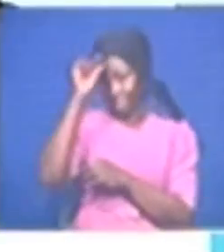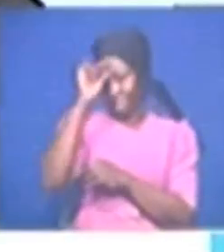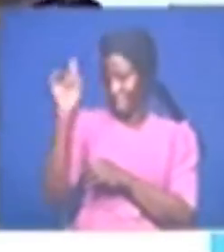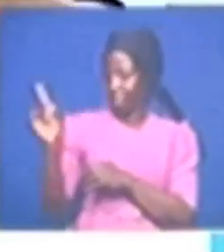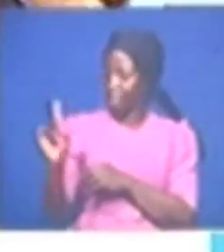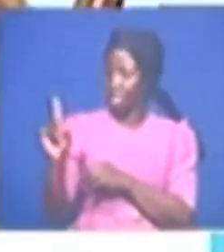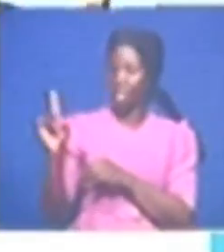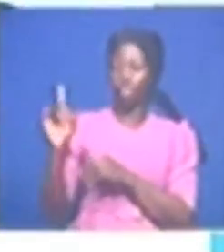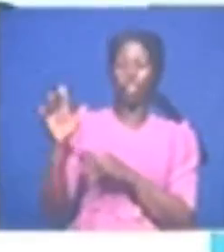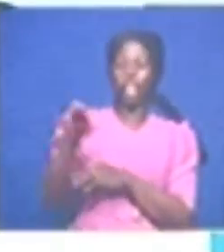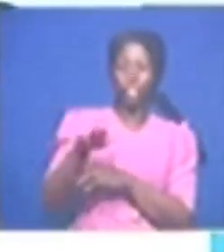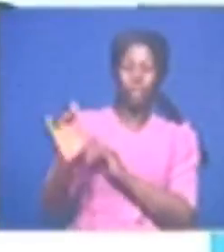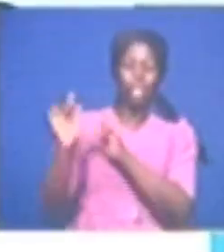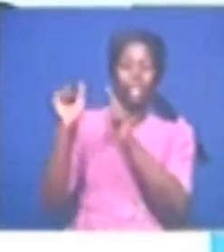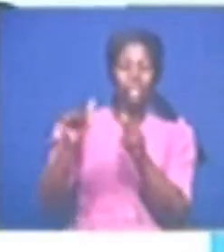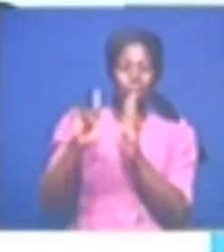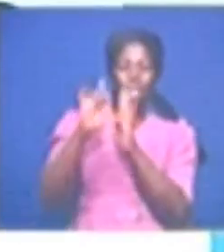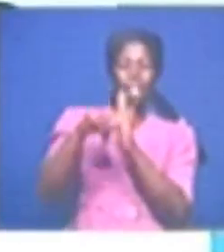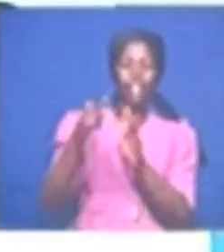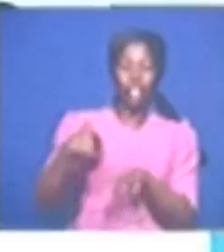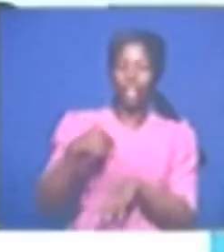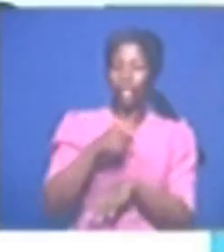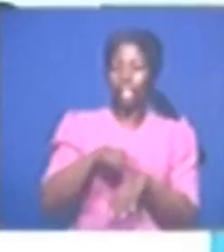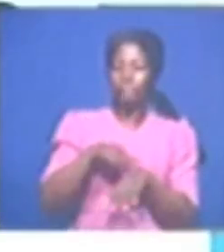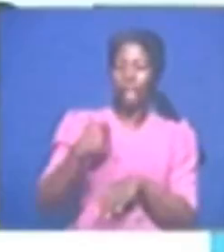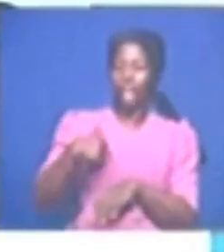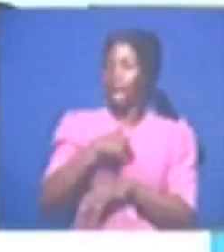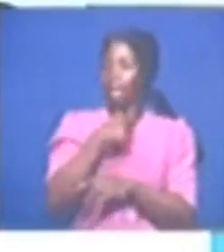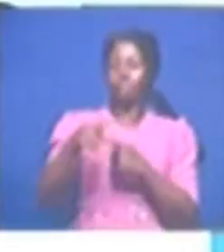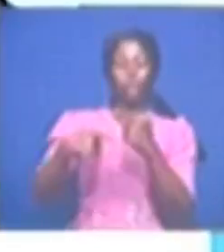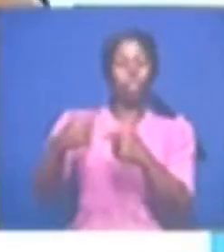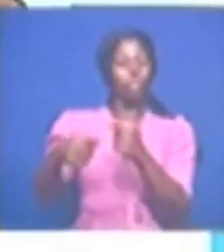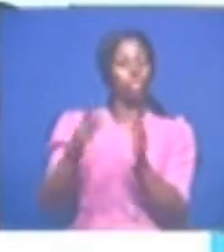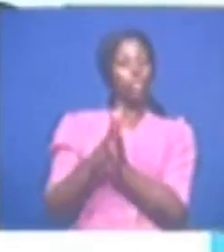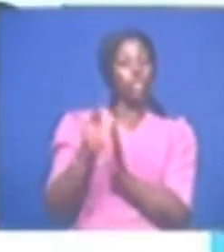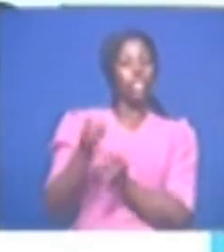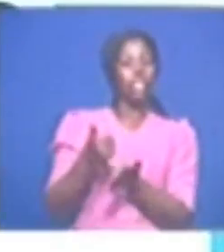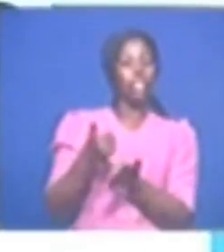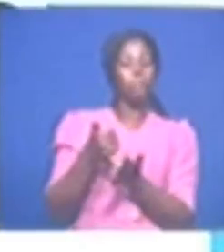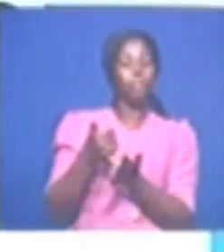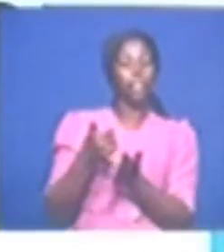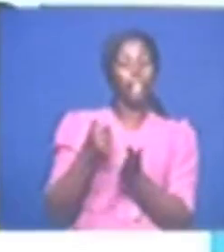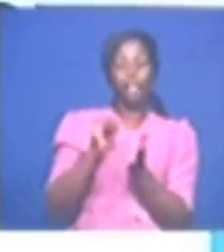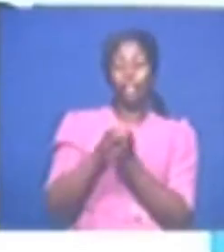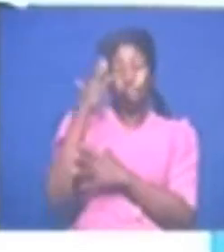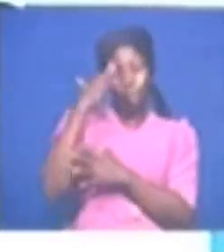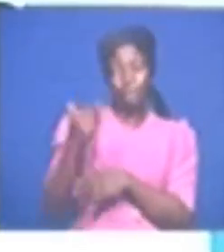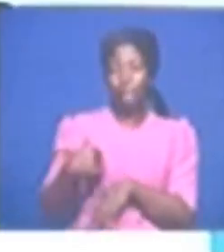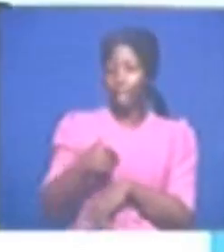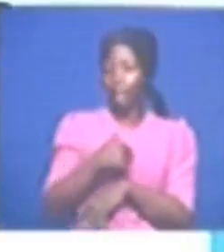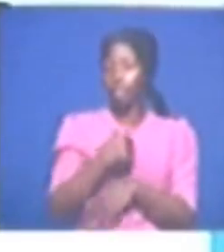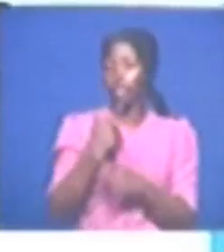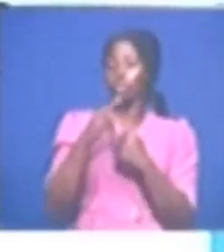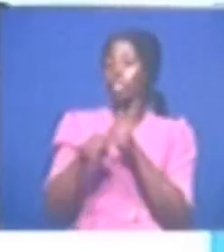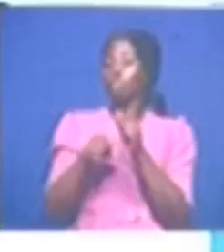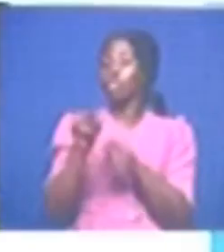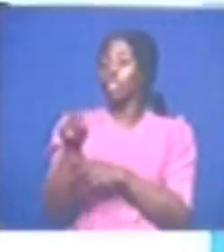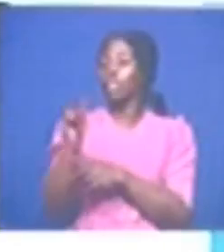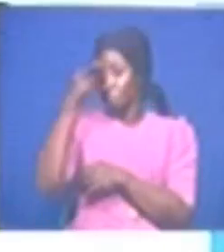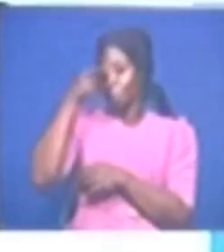came just later when we raised momentum on it. And so, and that's why we are talking about that